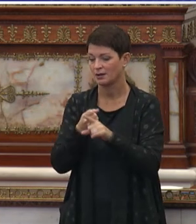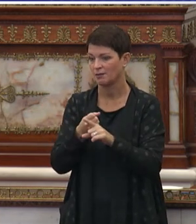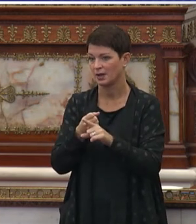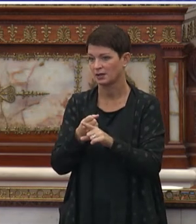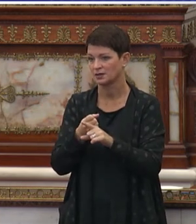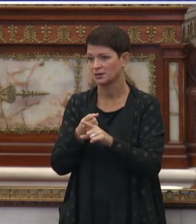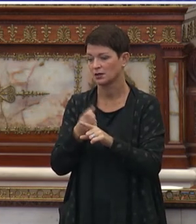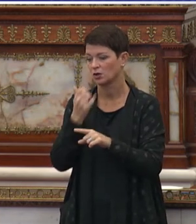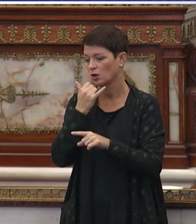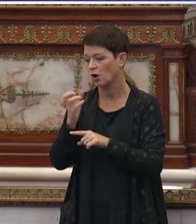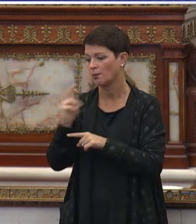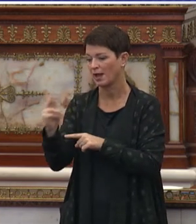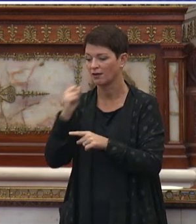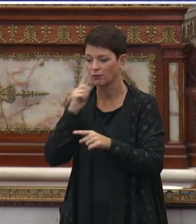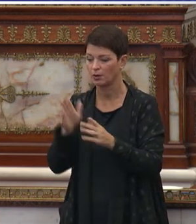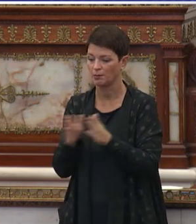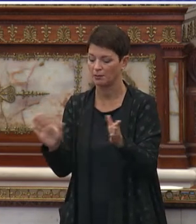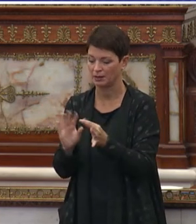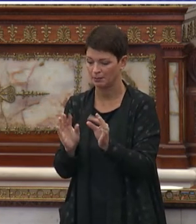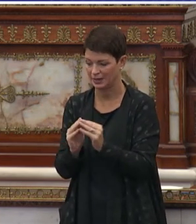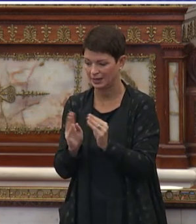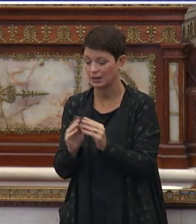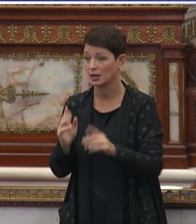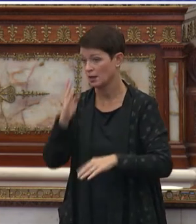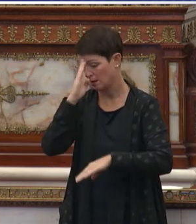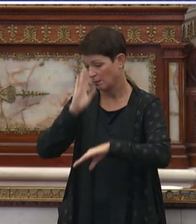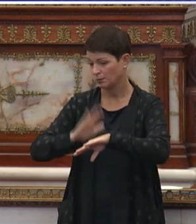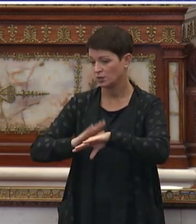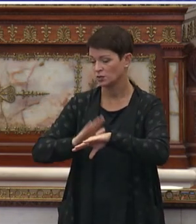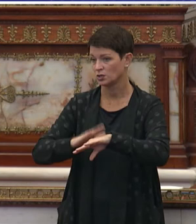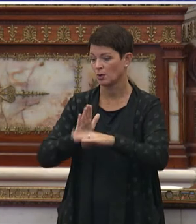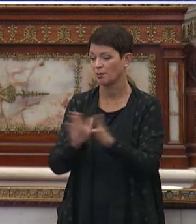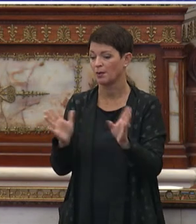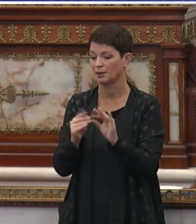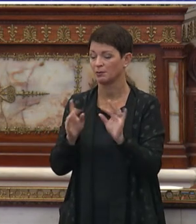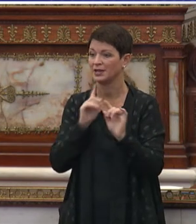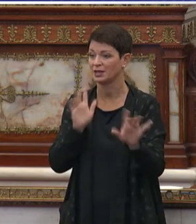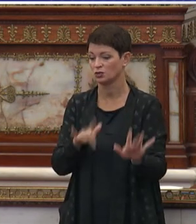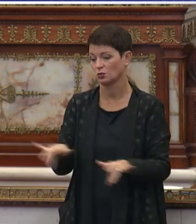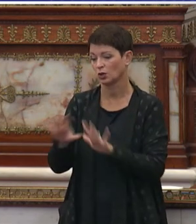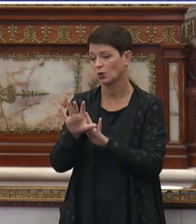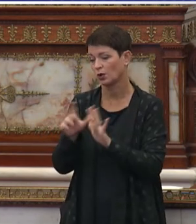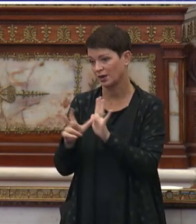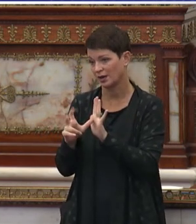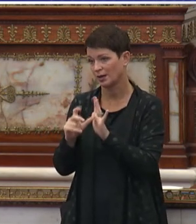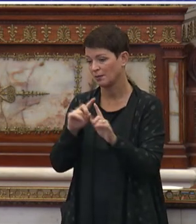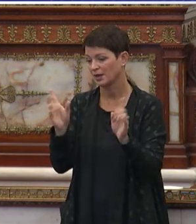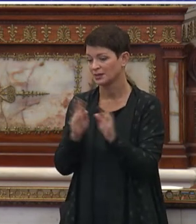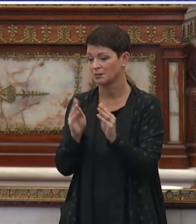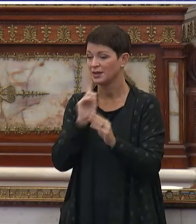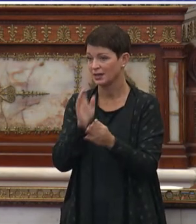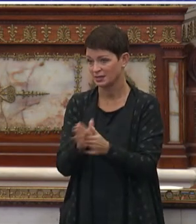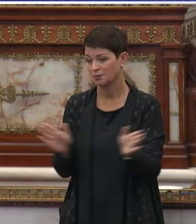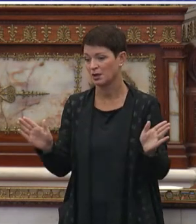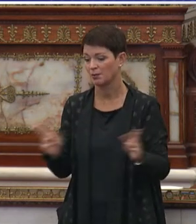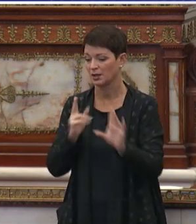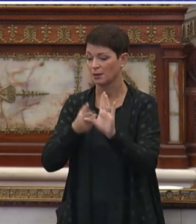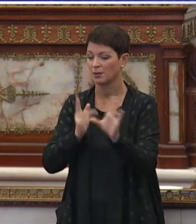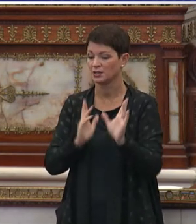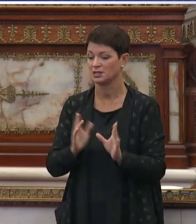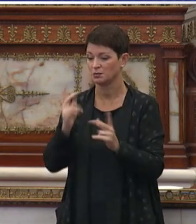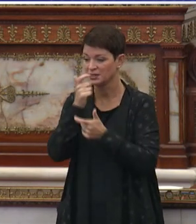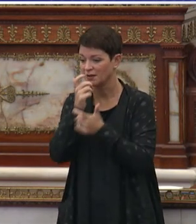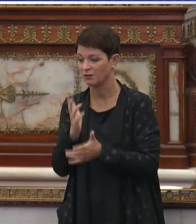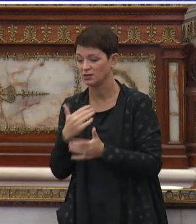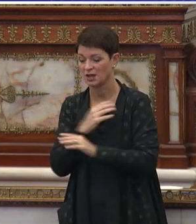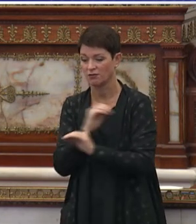for public comment at the meeting. Please be aware that this public meeting is being recorded, and because the meeting is public, participants and viewers